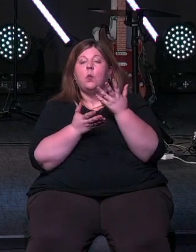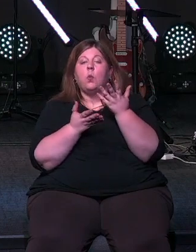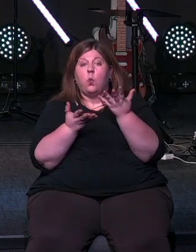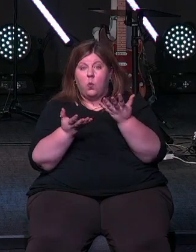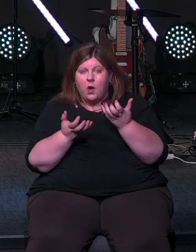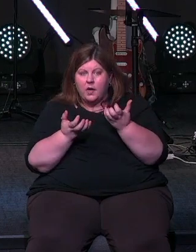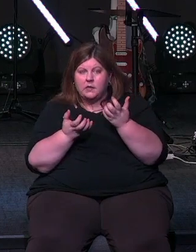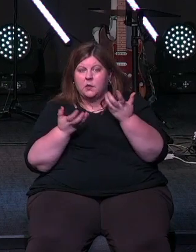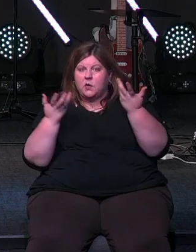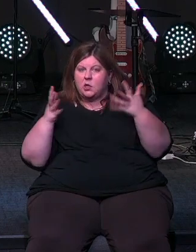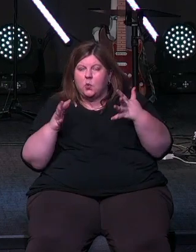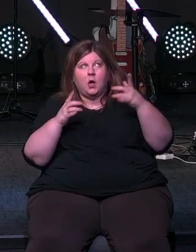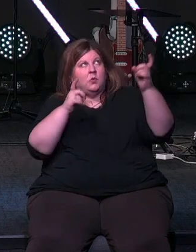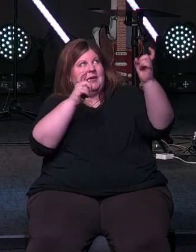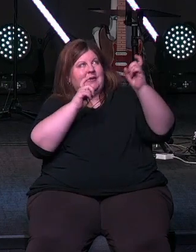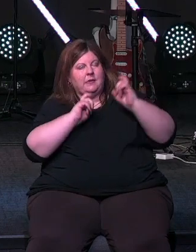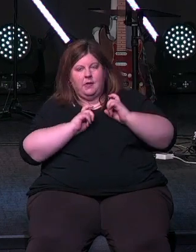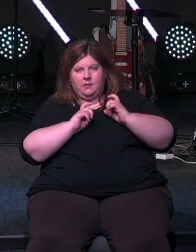God.